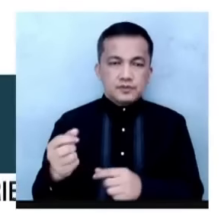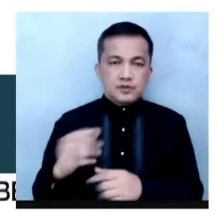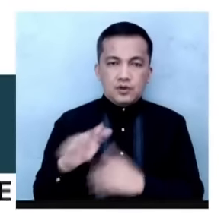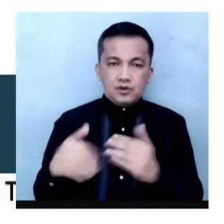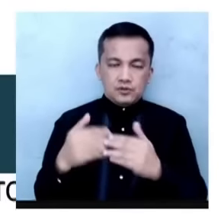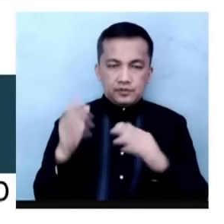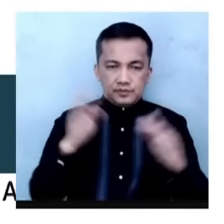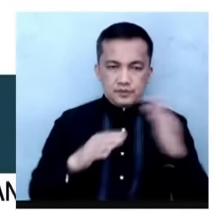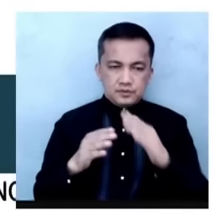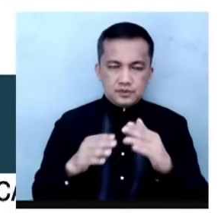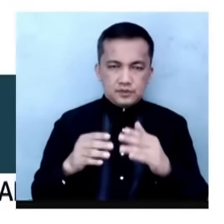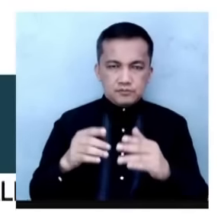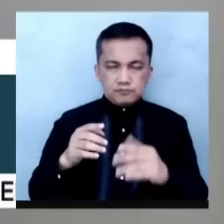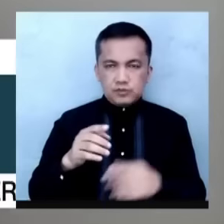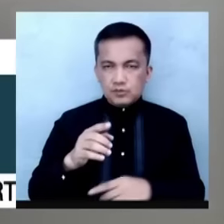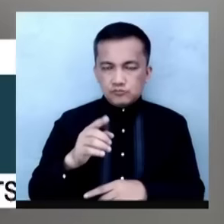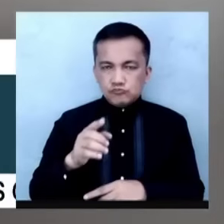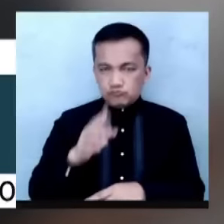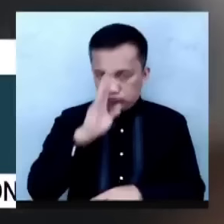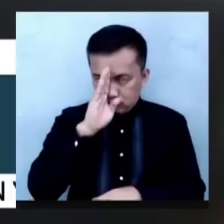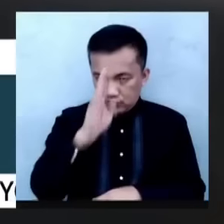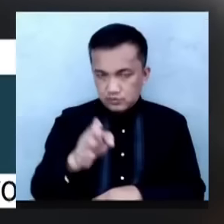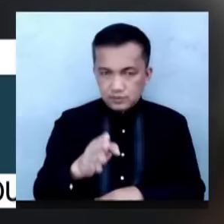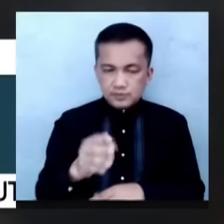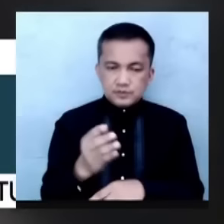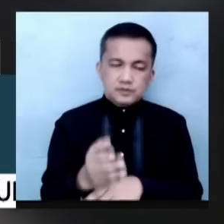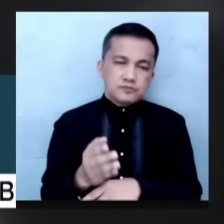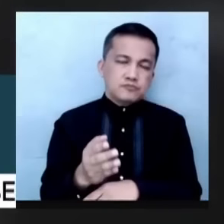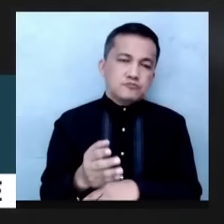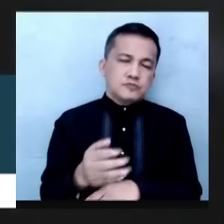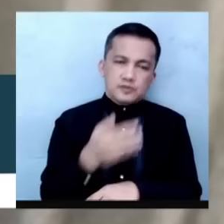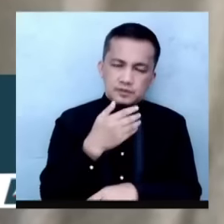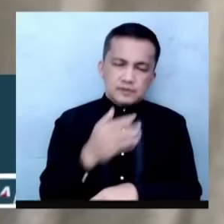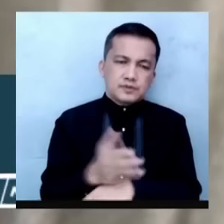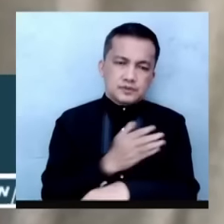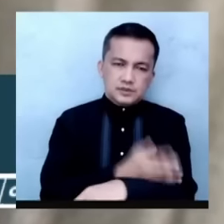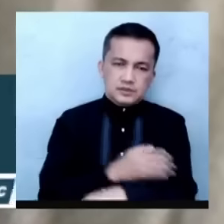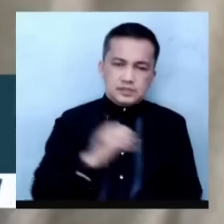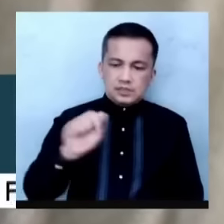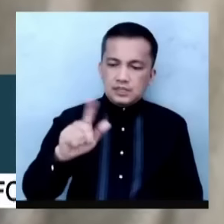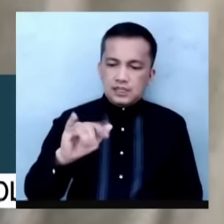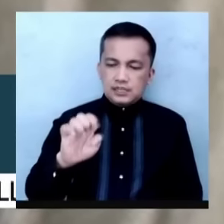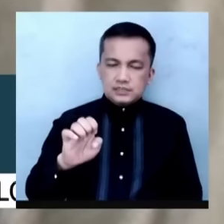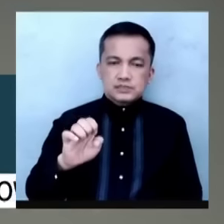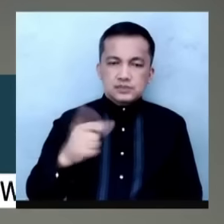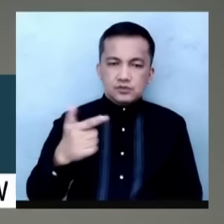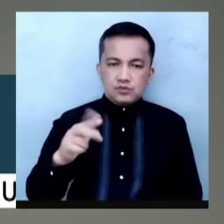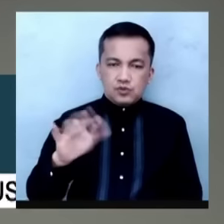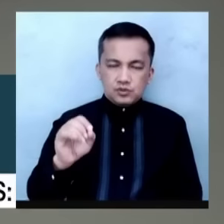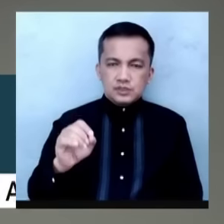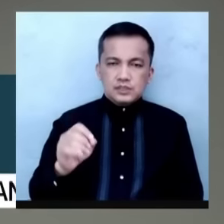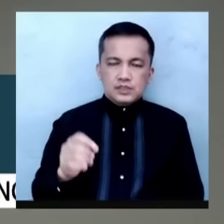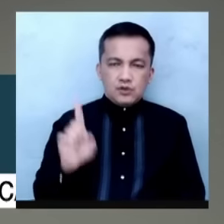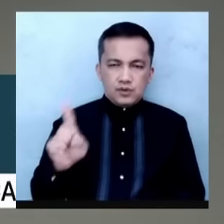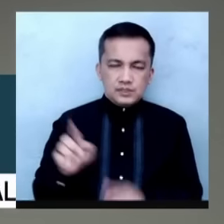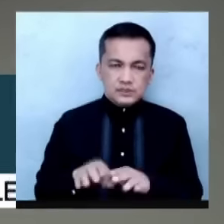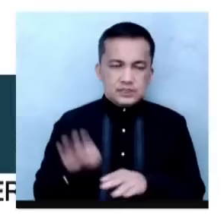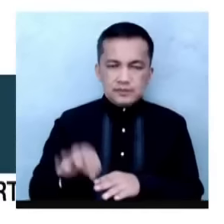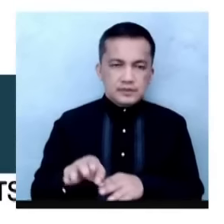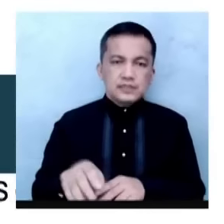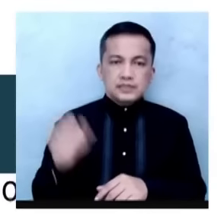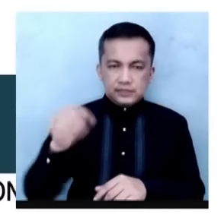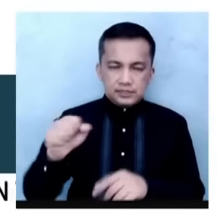head on for the betterment. Alice Guo is just one step. It's a big step, yes, but she's not the end all and be